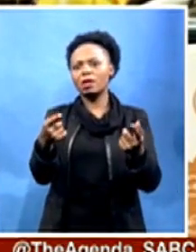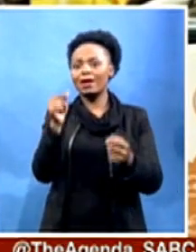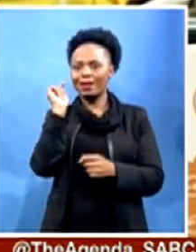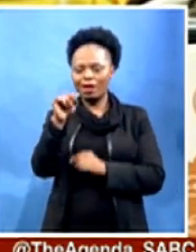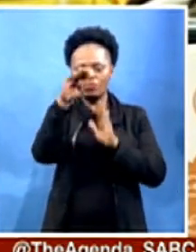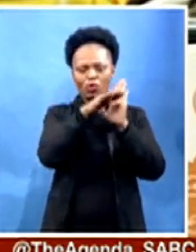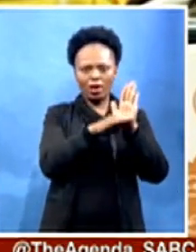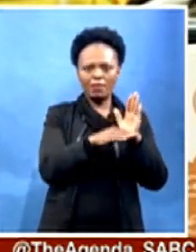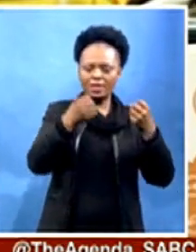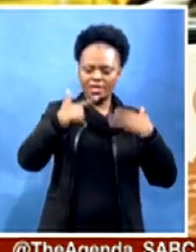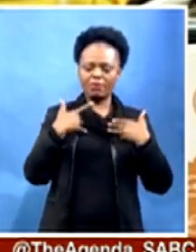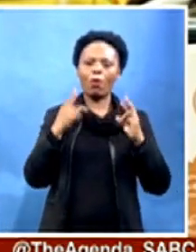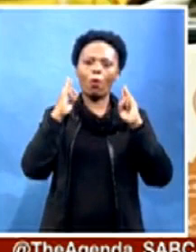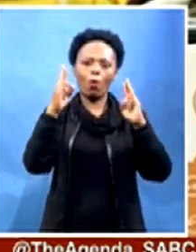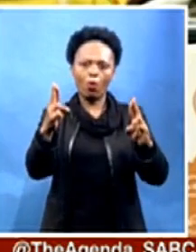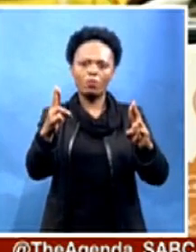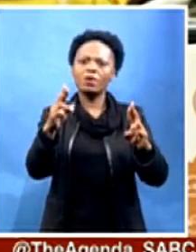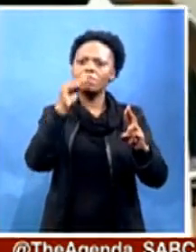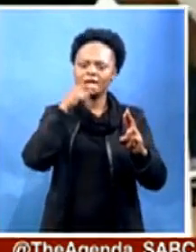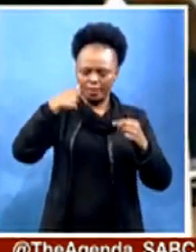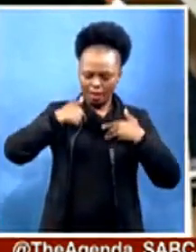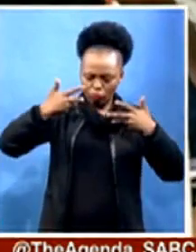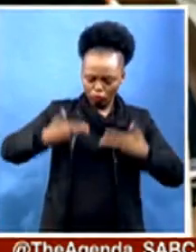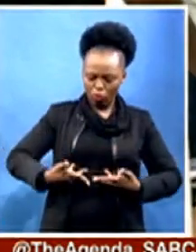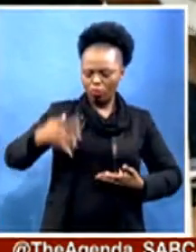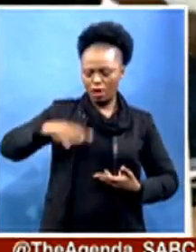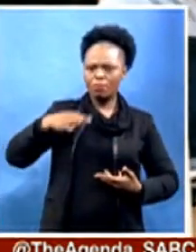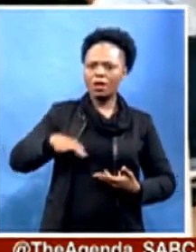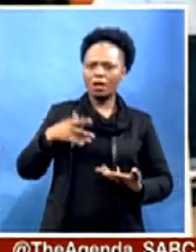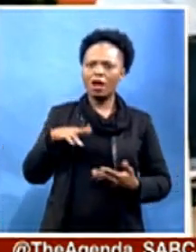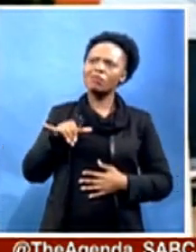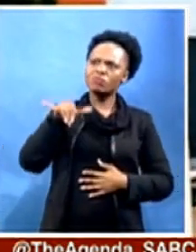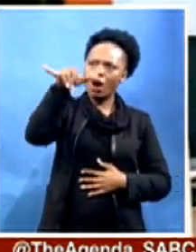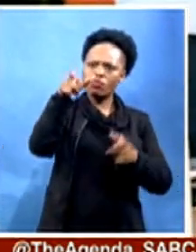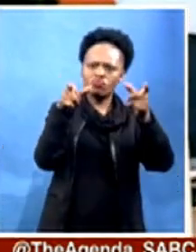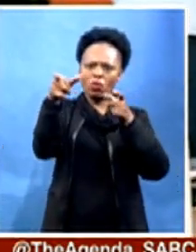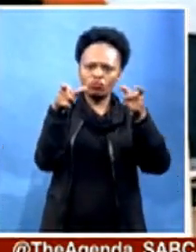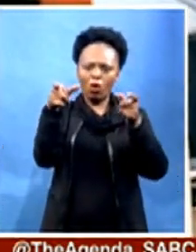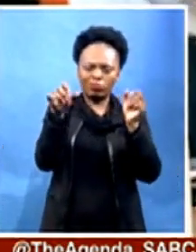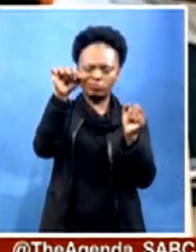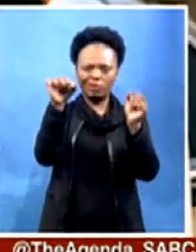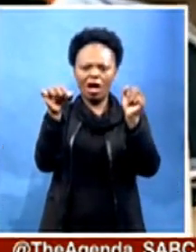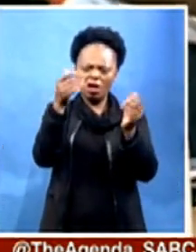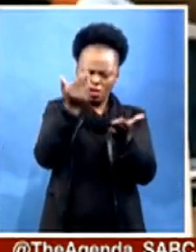can drive a plane one day. The most exciting part,